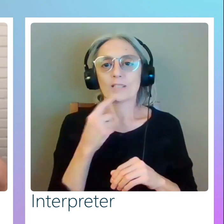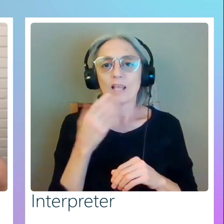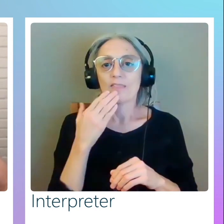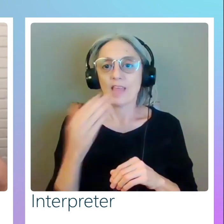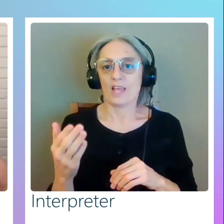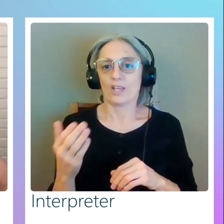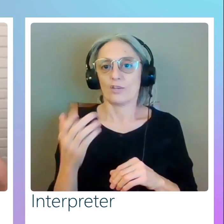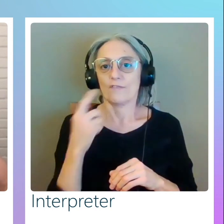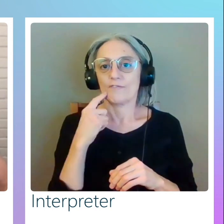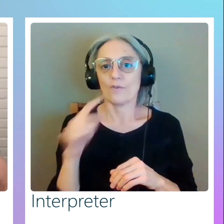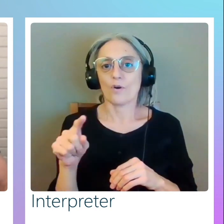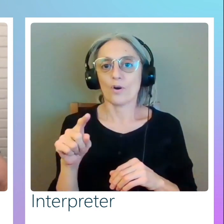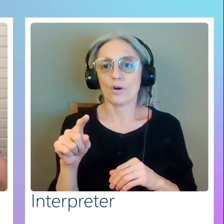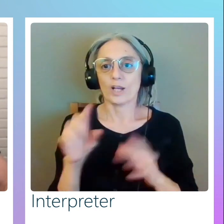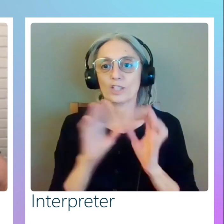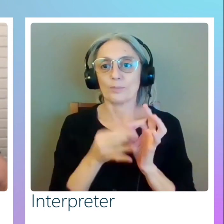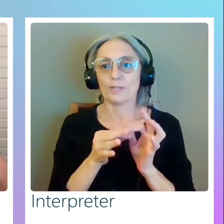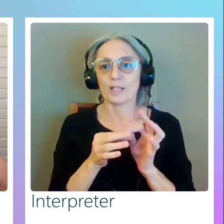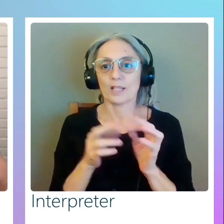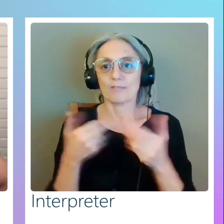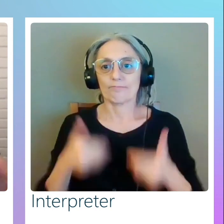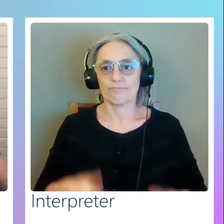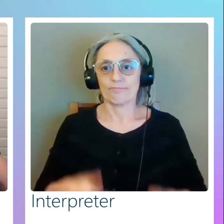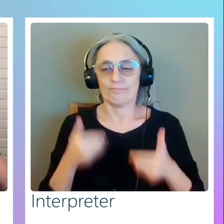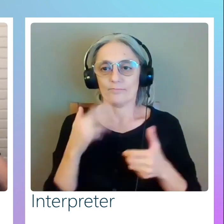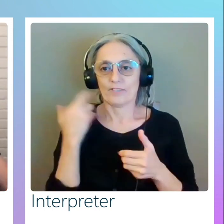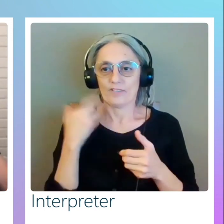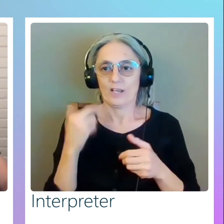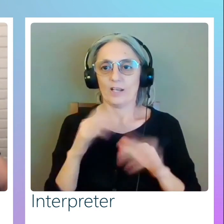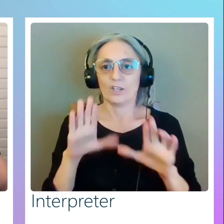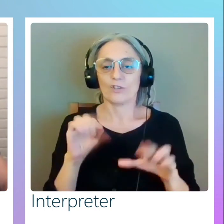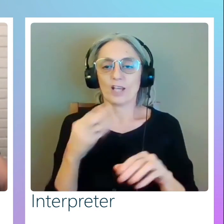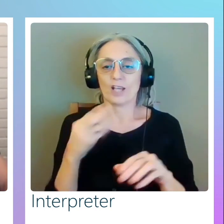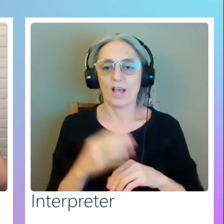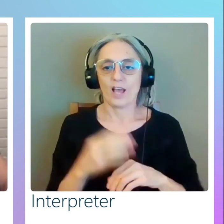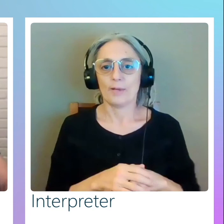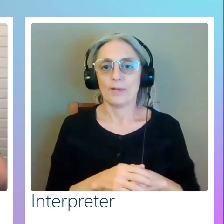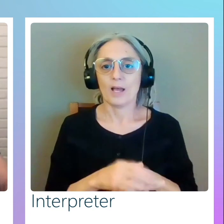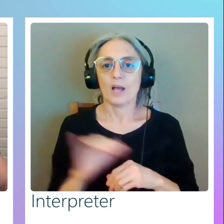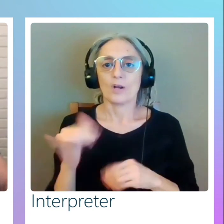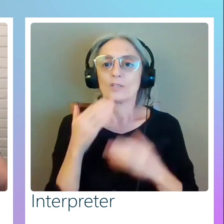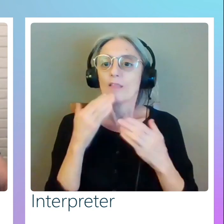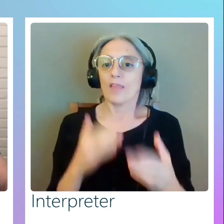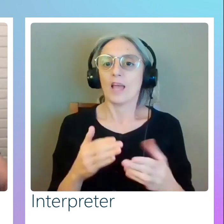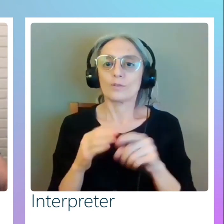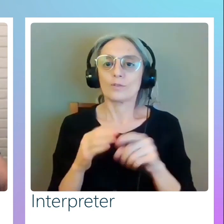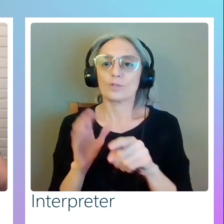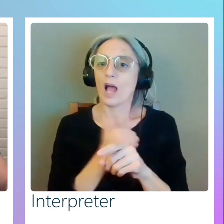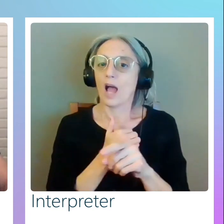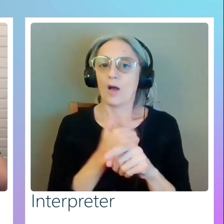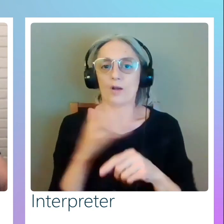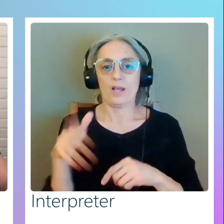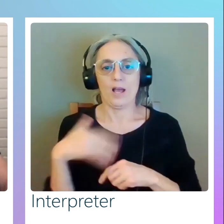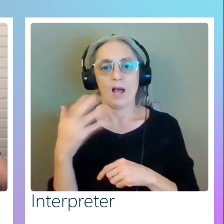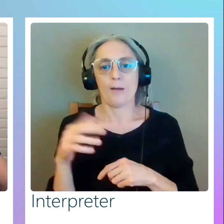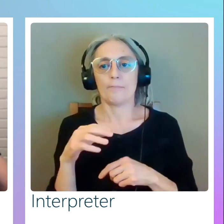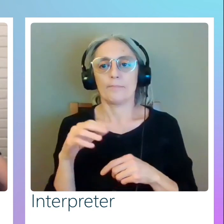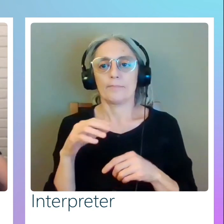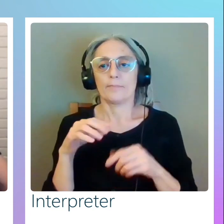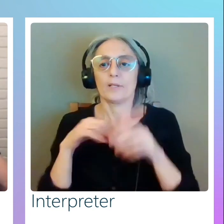you for interpreting, Rivka. You did a great job. And also thank you to our